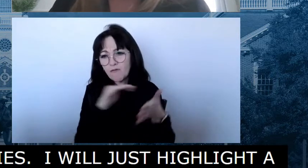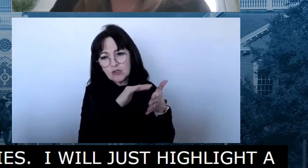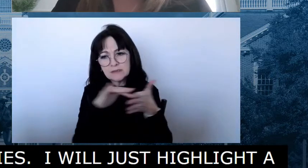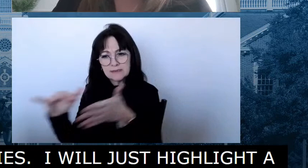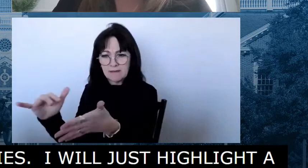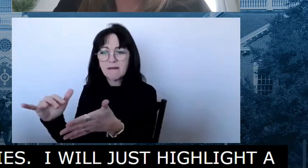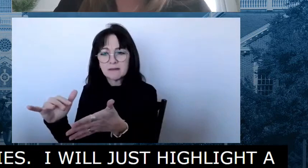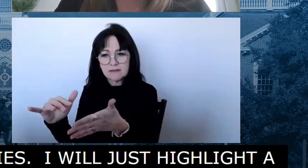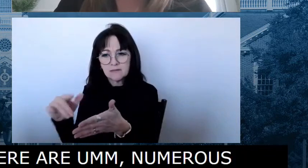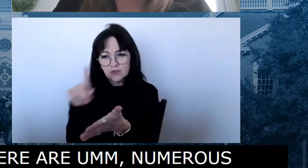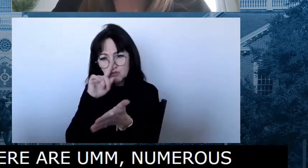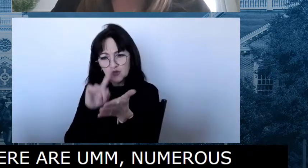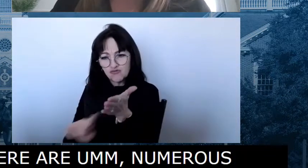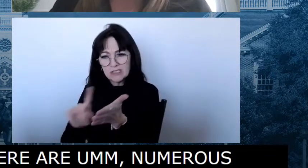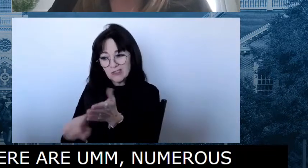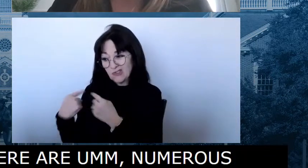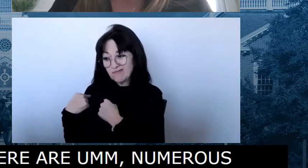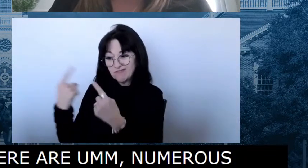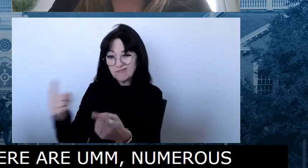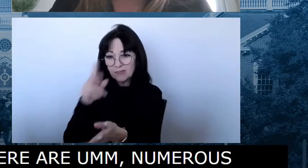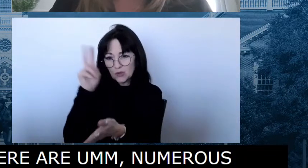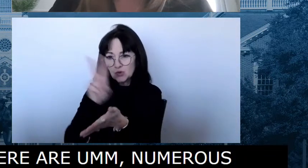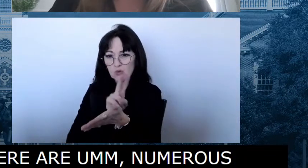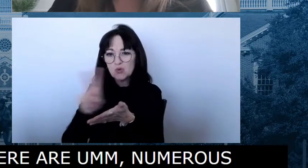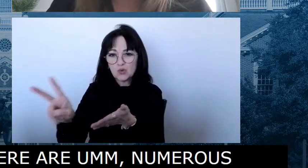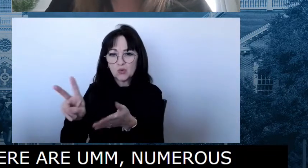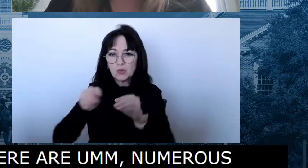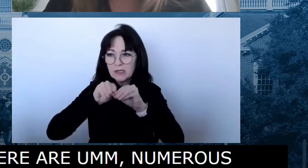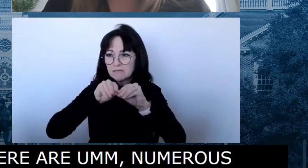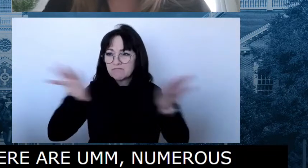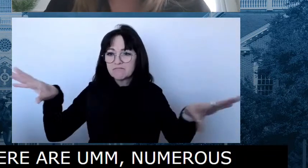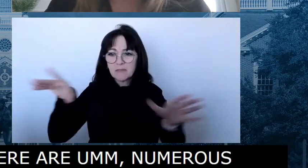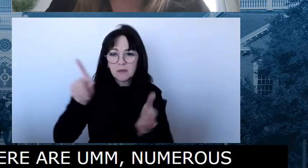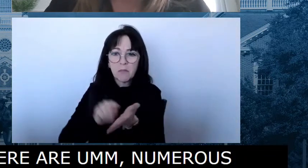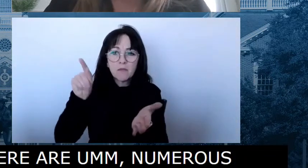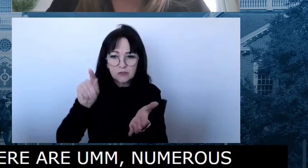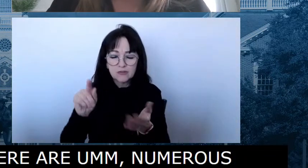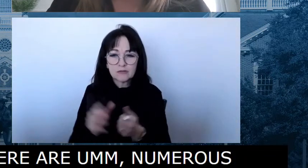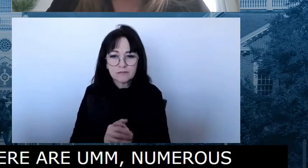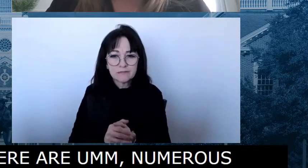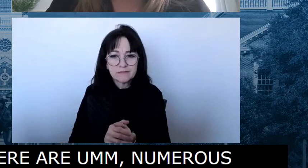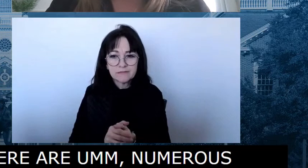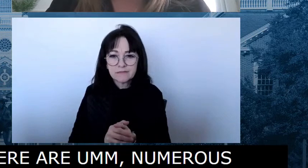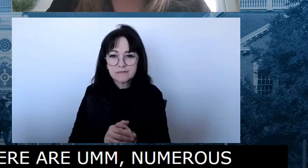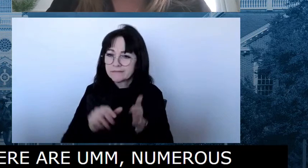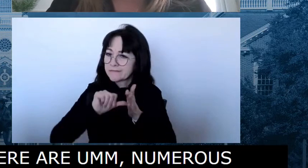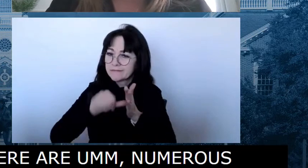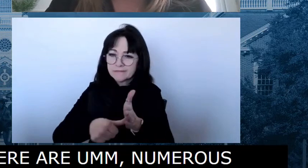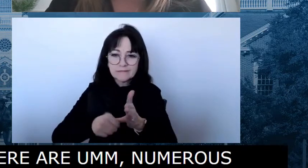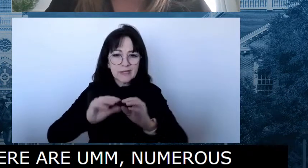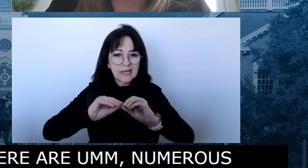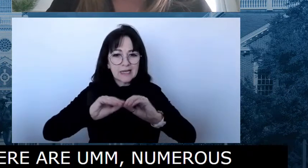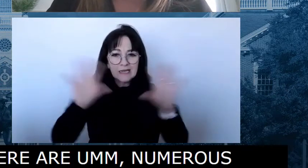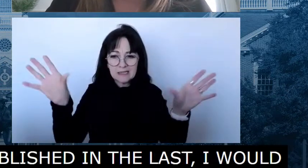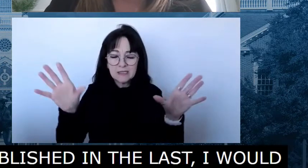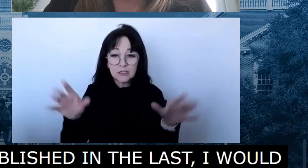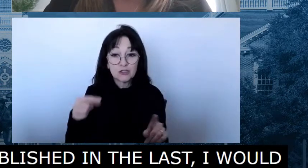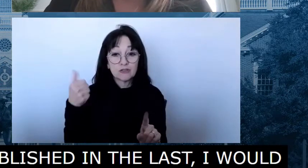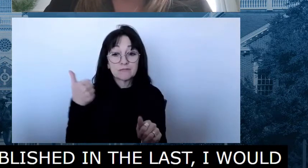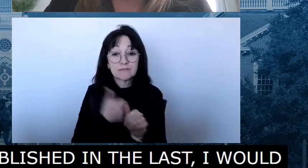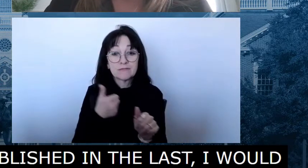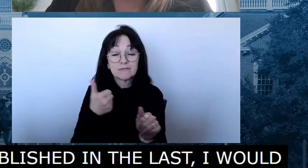last, I would say, 2 weeks that really make it clear that the